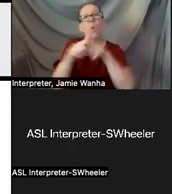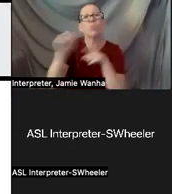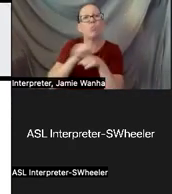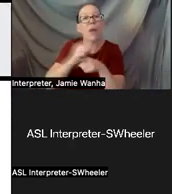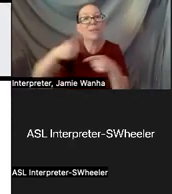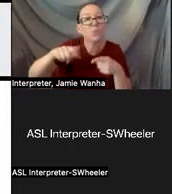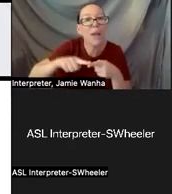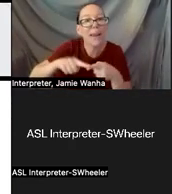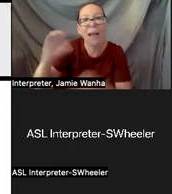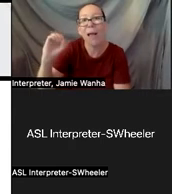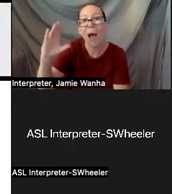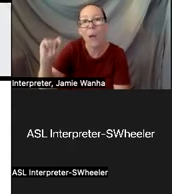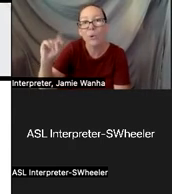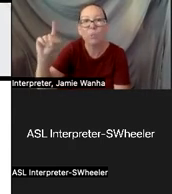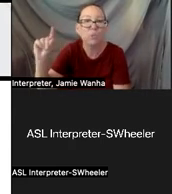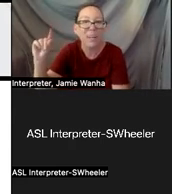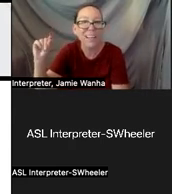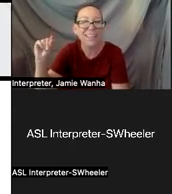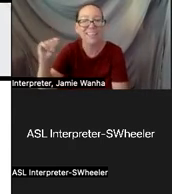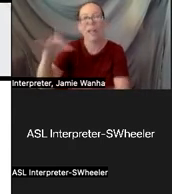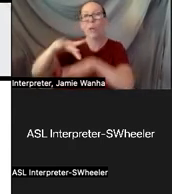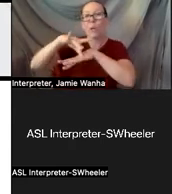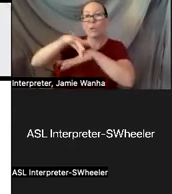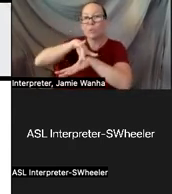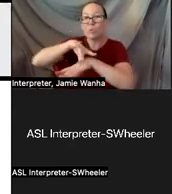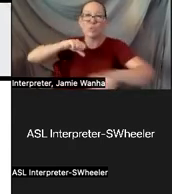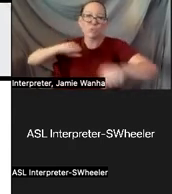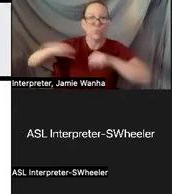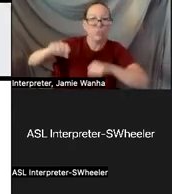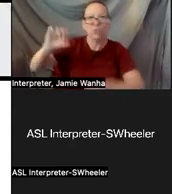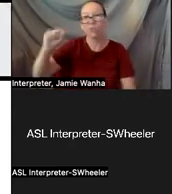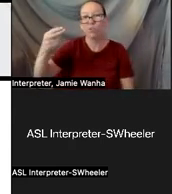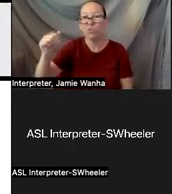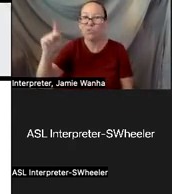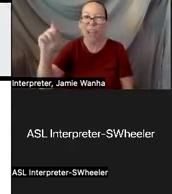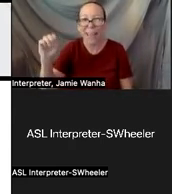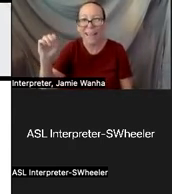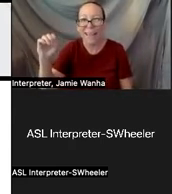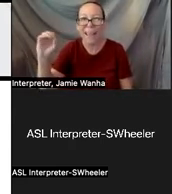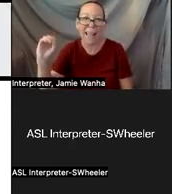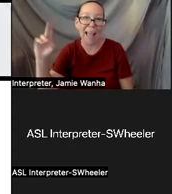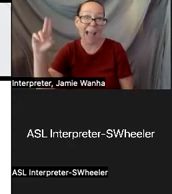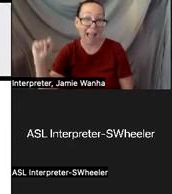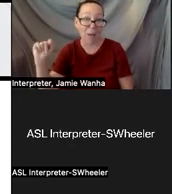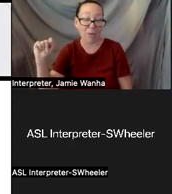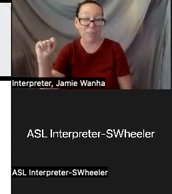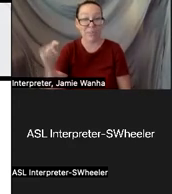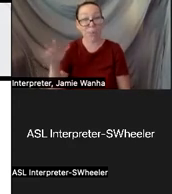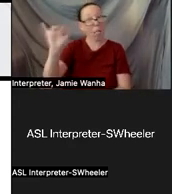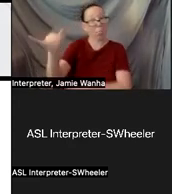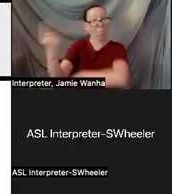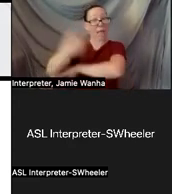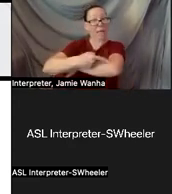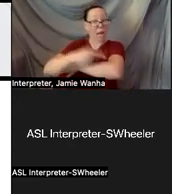October 20th, or you can do your earthquake drill any day of the year, of course, and any time on that day if you choose to join everybody, you know, the large number